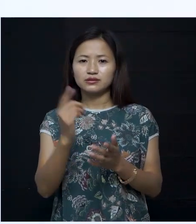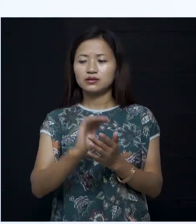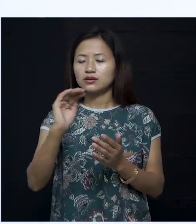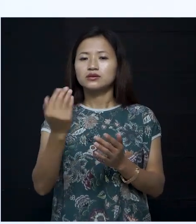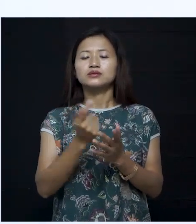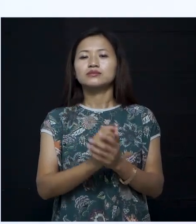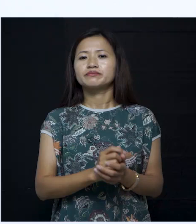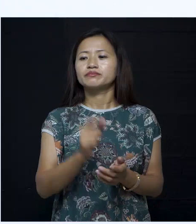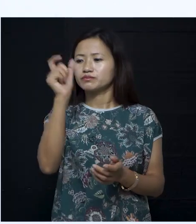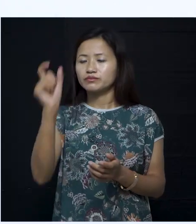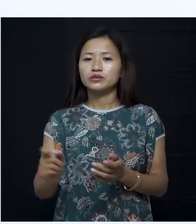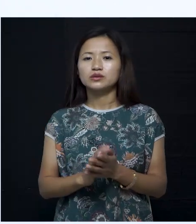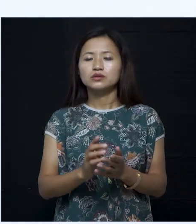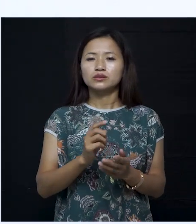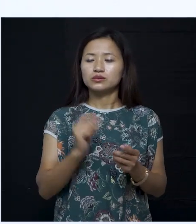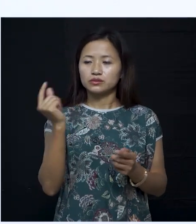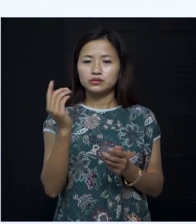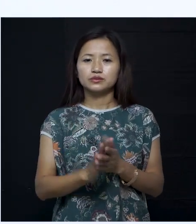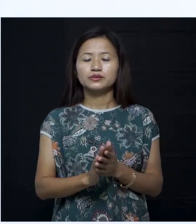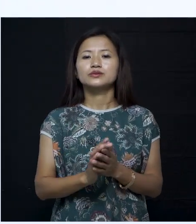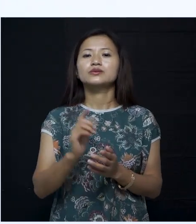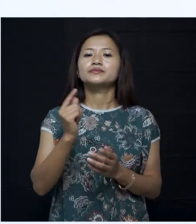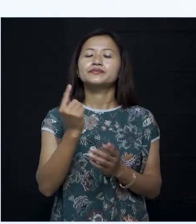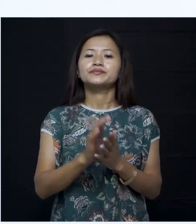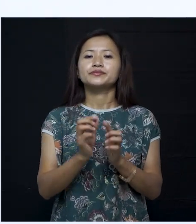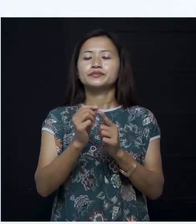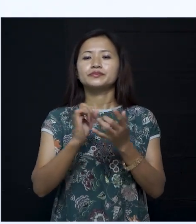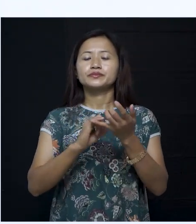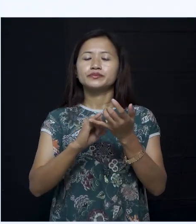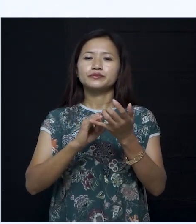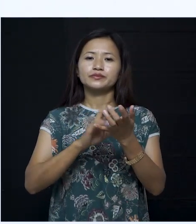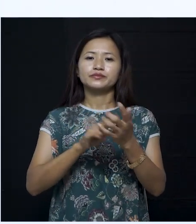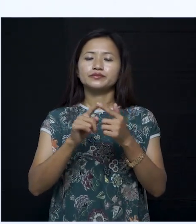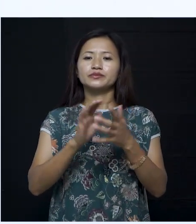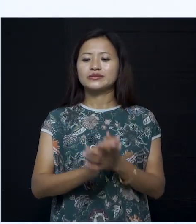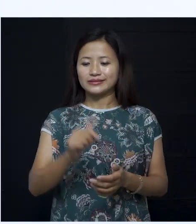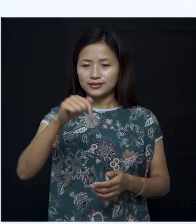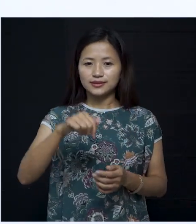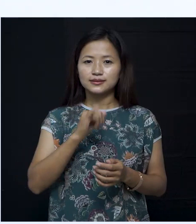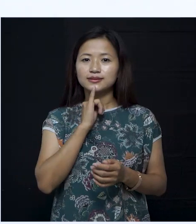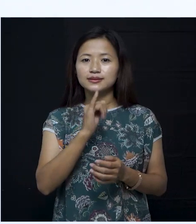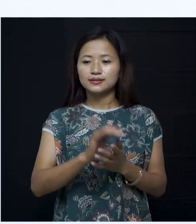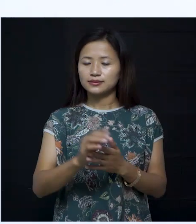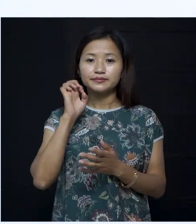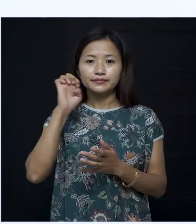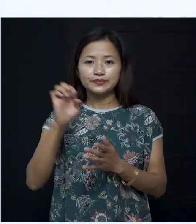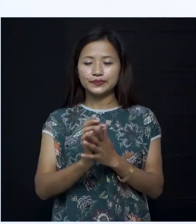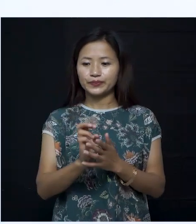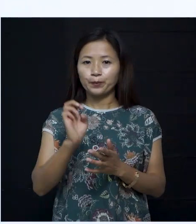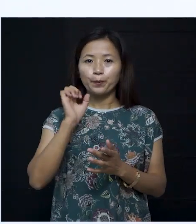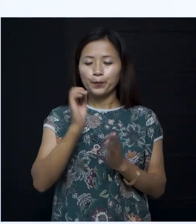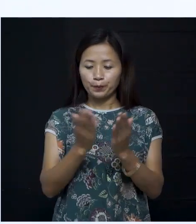one of these possessive determiner, okay? This is his book, right? The word